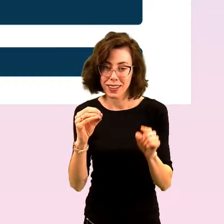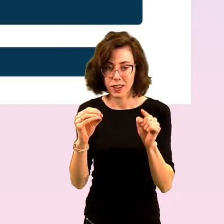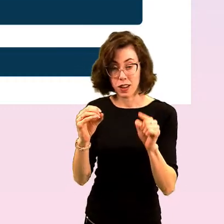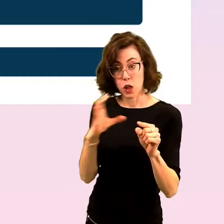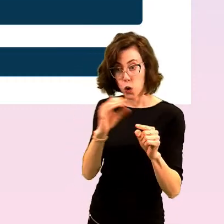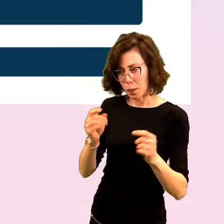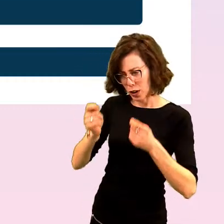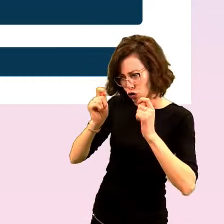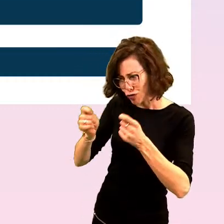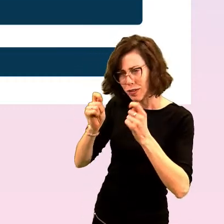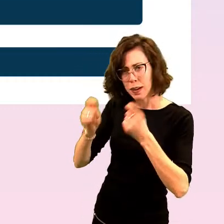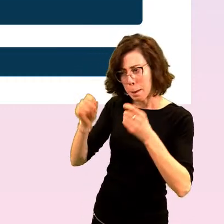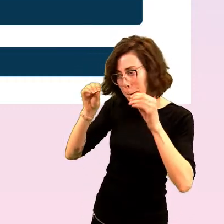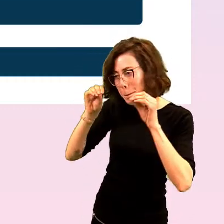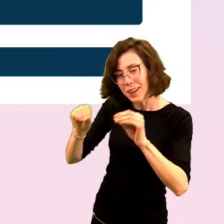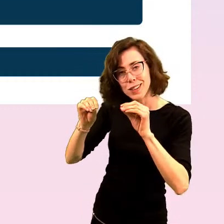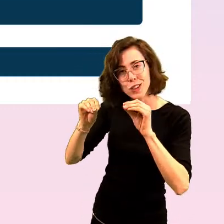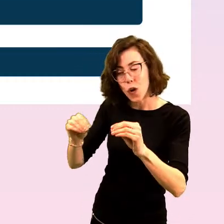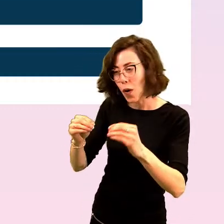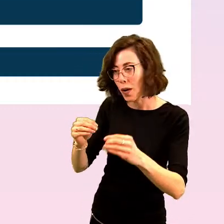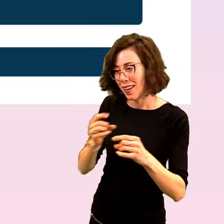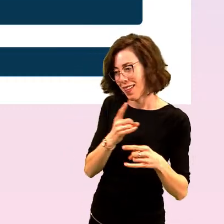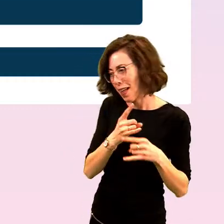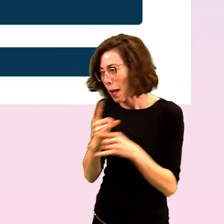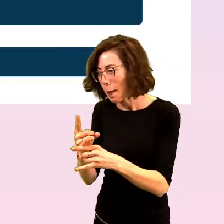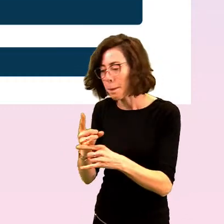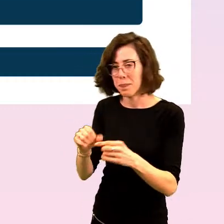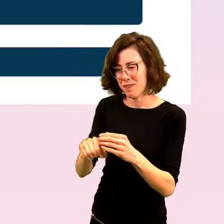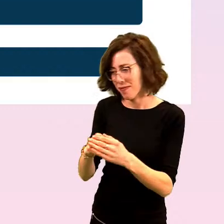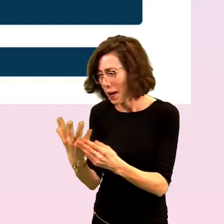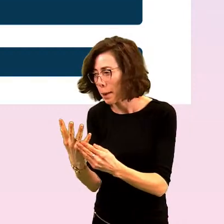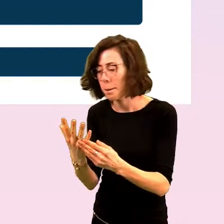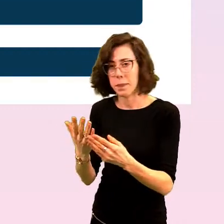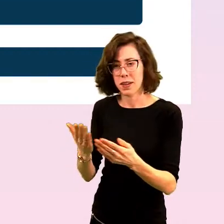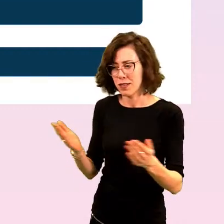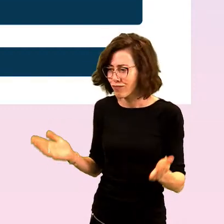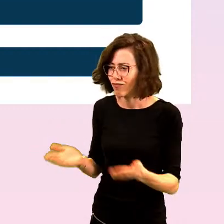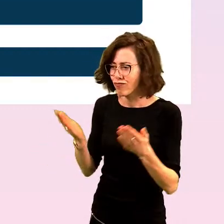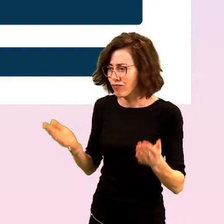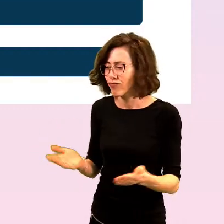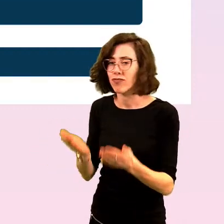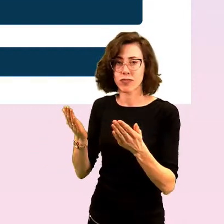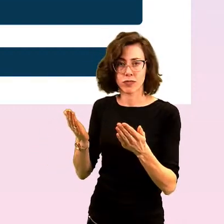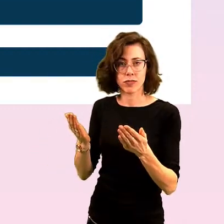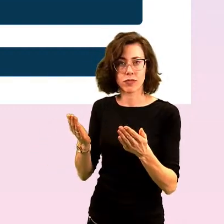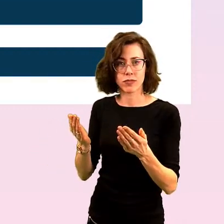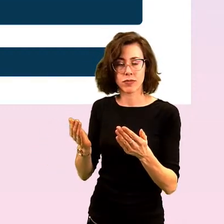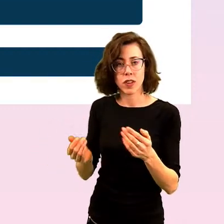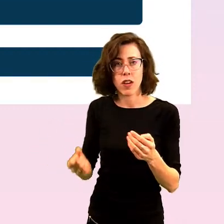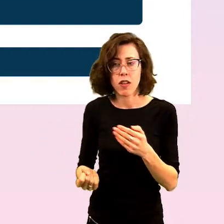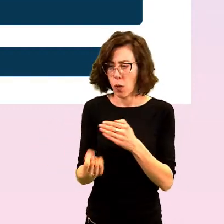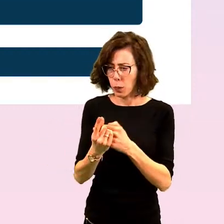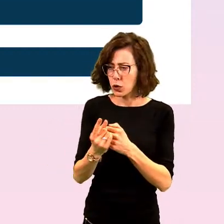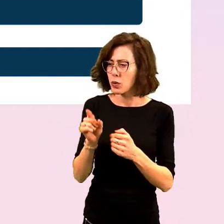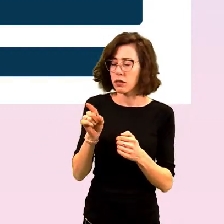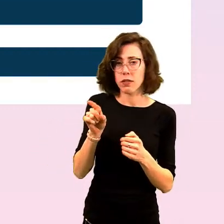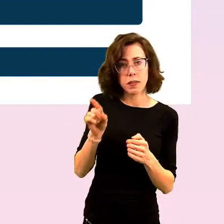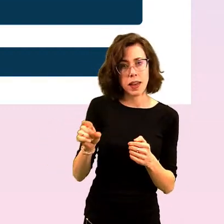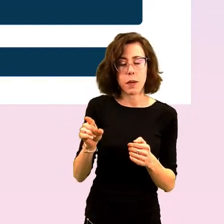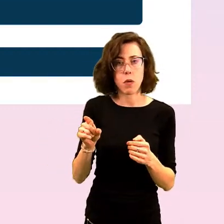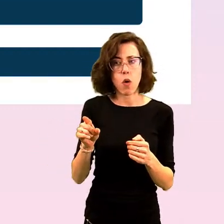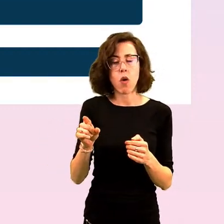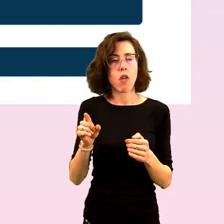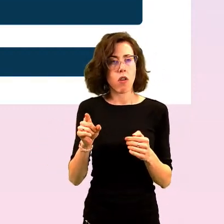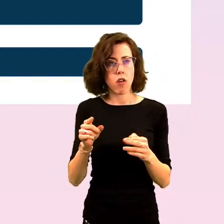them mentoring, who help them in their development, and who tries to grow up that opportunity for them to be able to move into